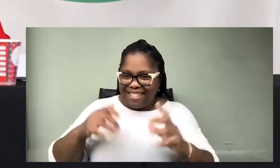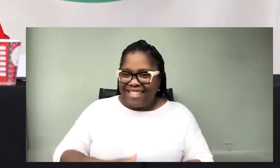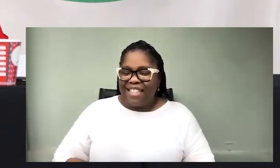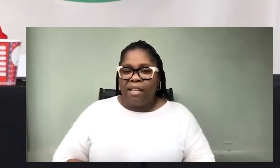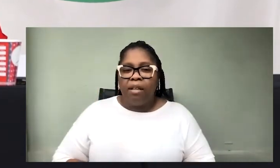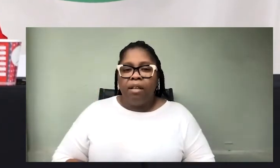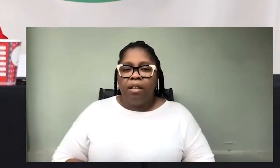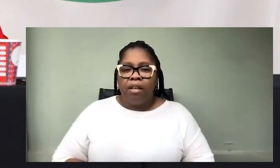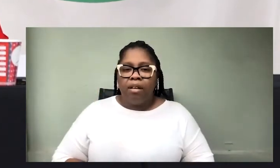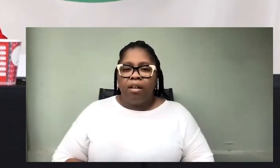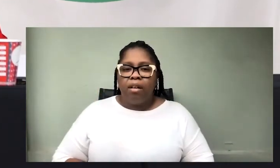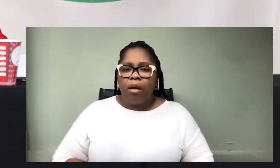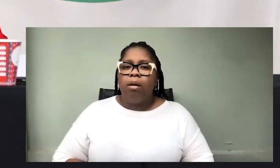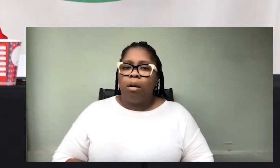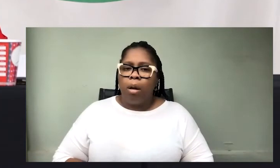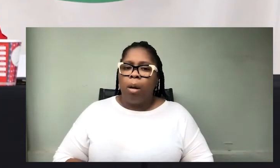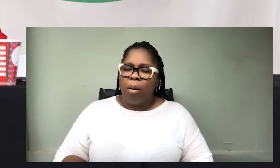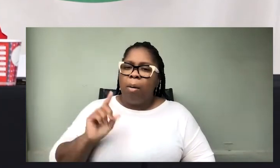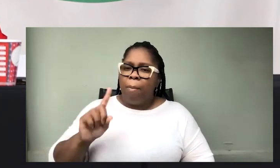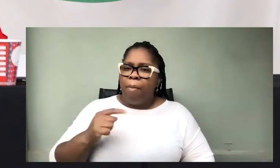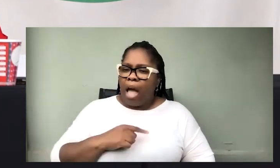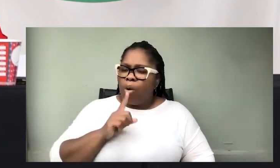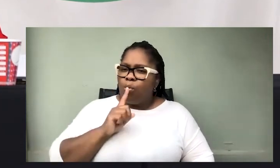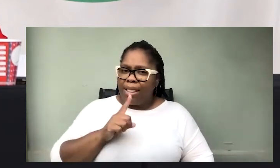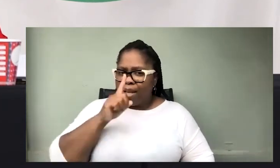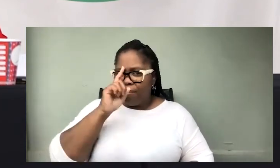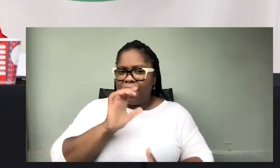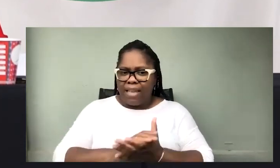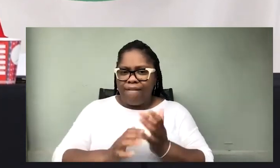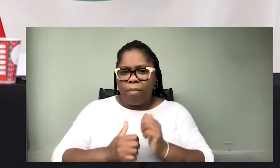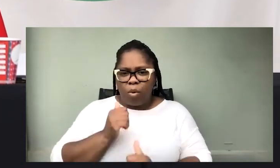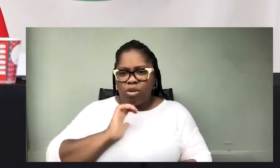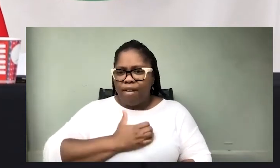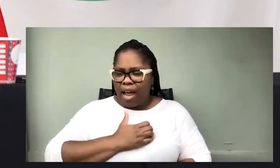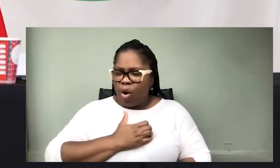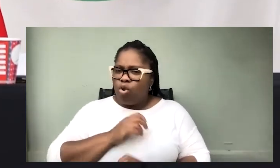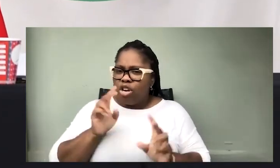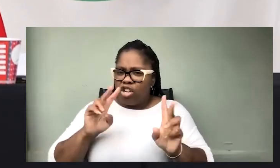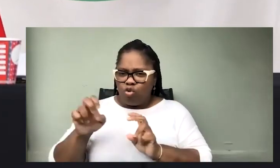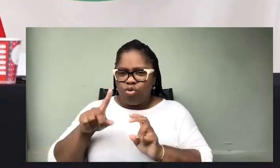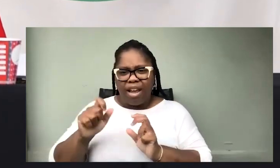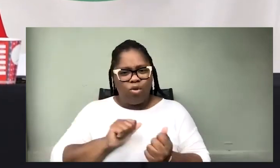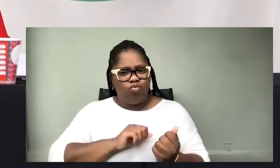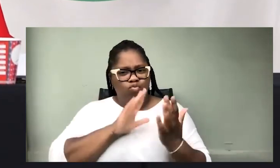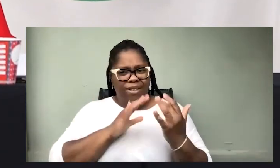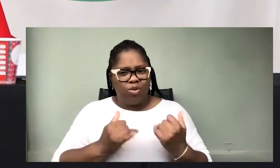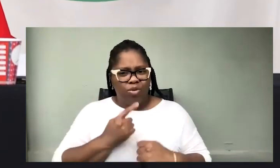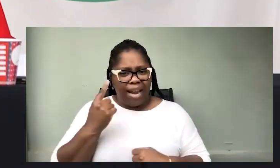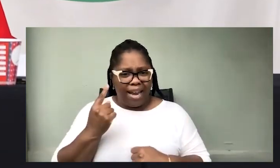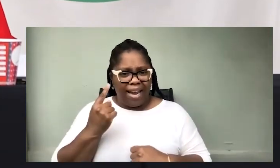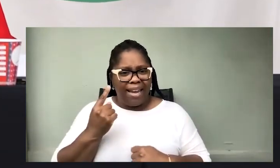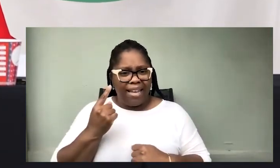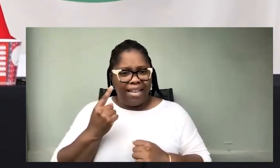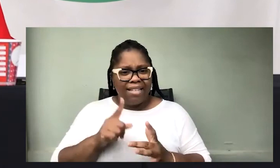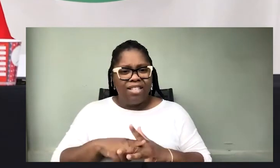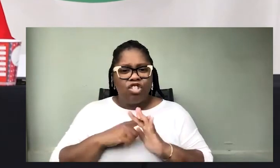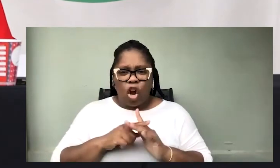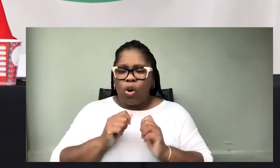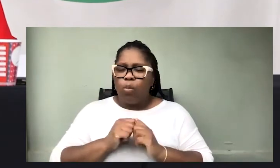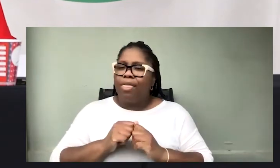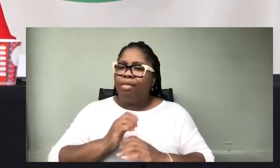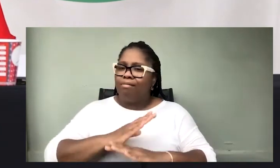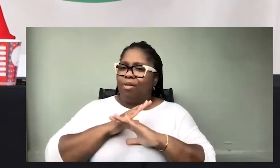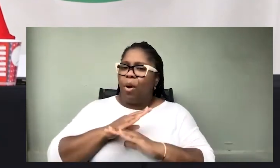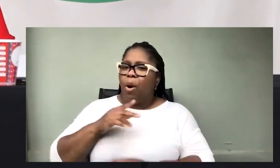But I really believe that many of our issues that we have to address today for the future are going to start with